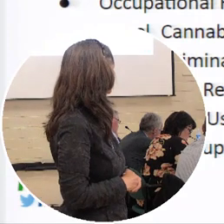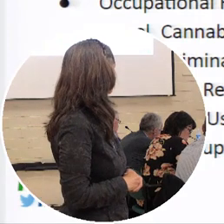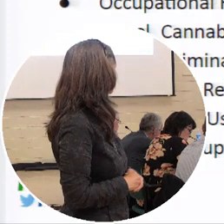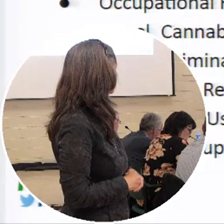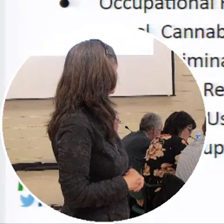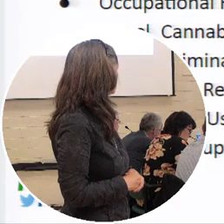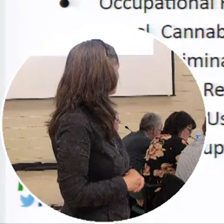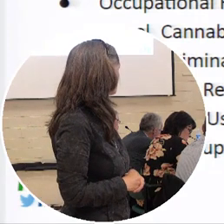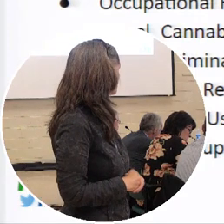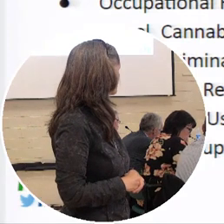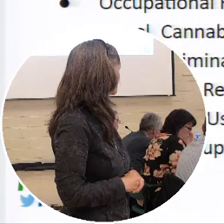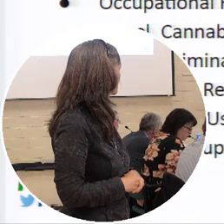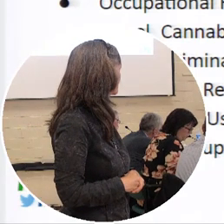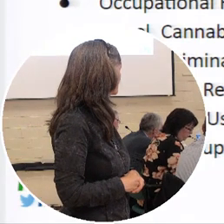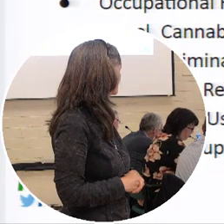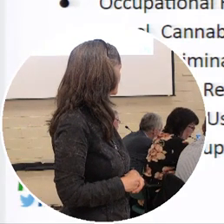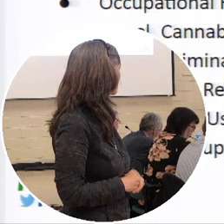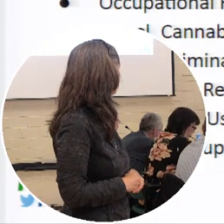By way of